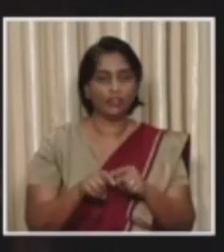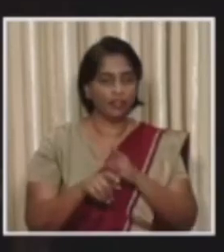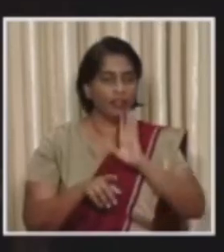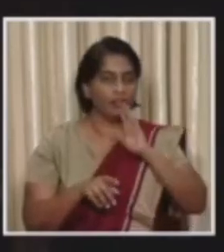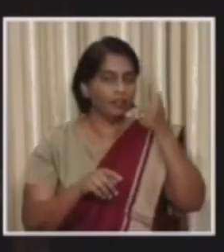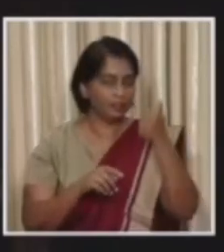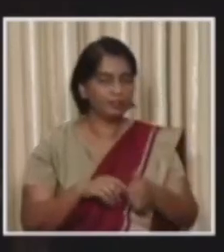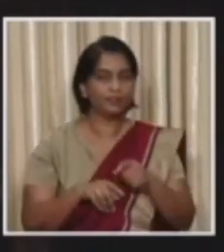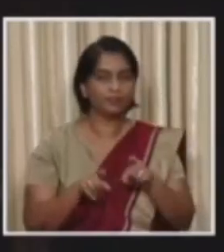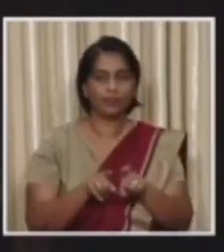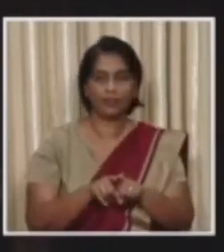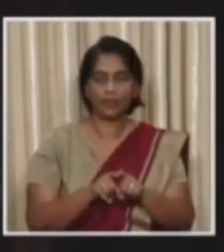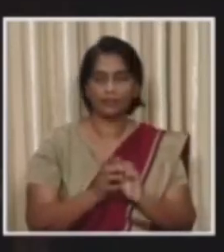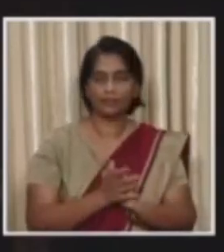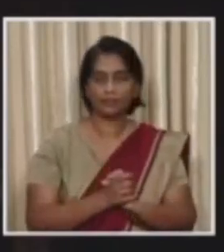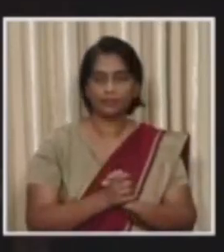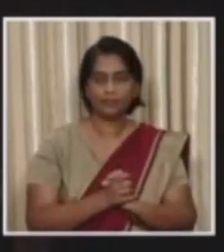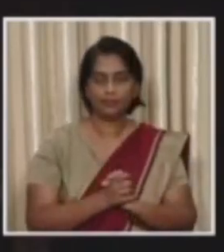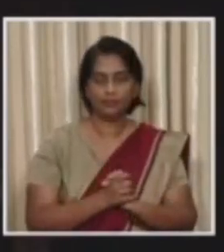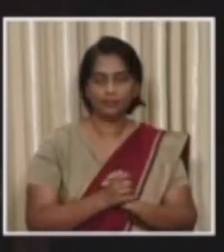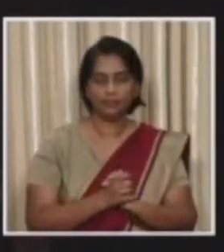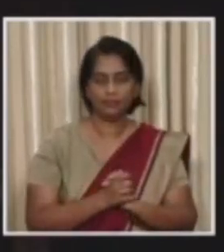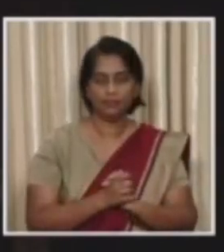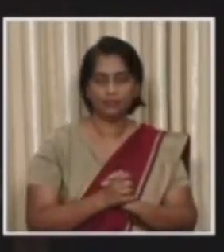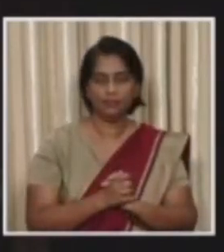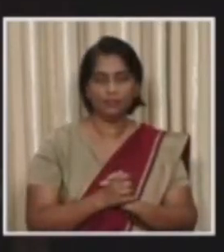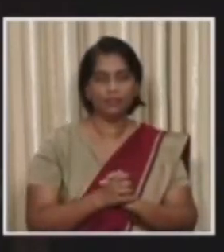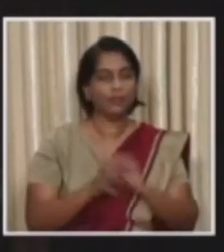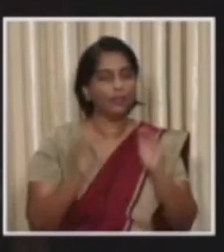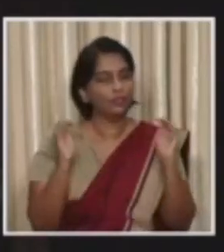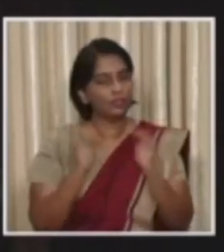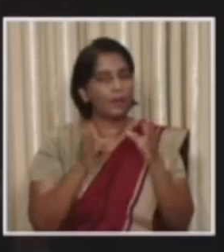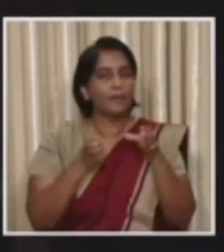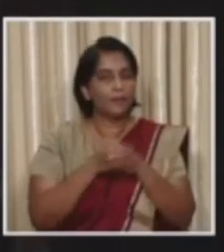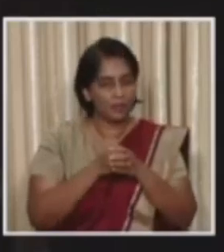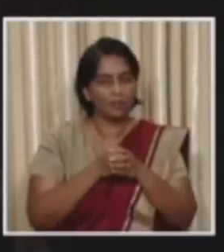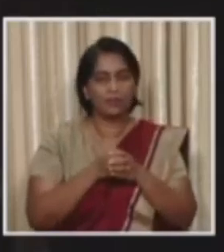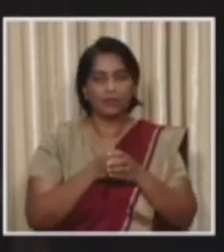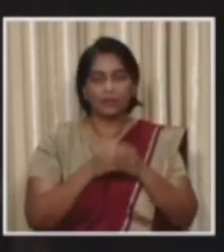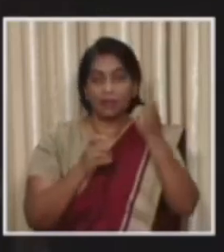very particularly small parties or parties which are trying to come to power are in the habit of